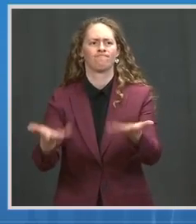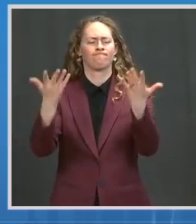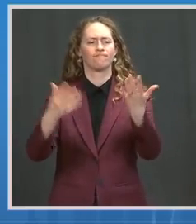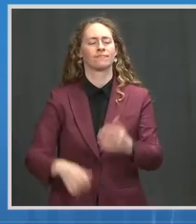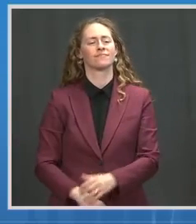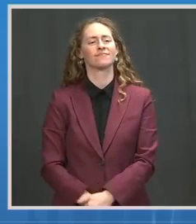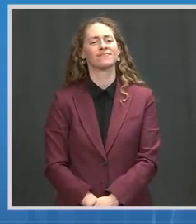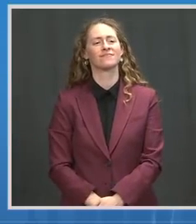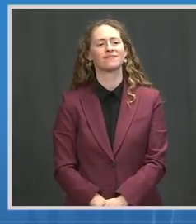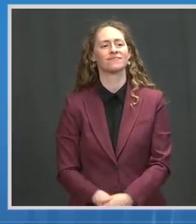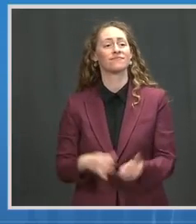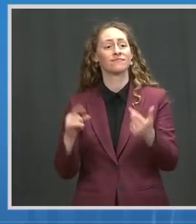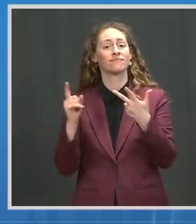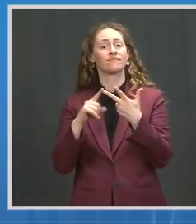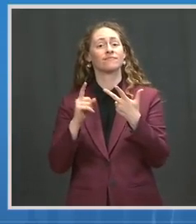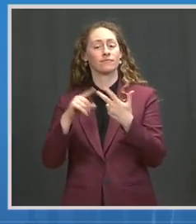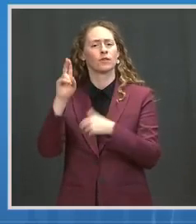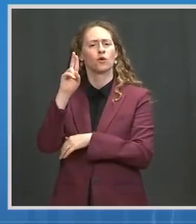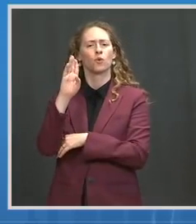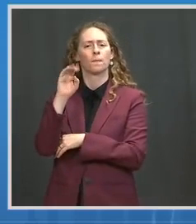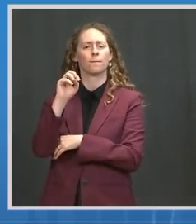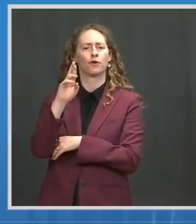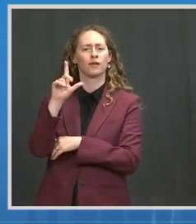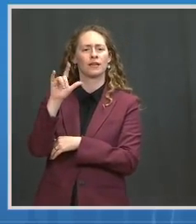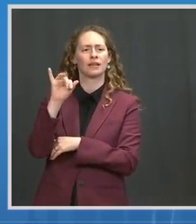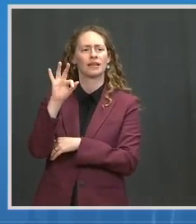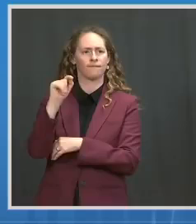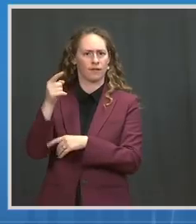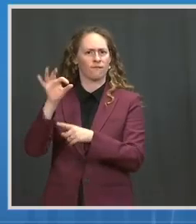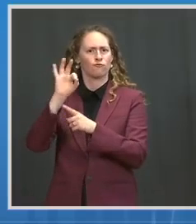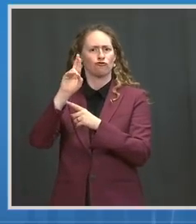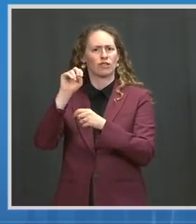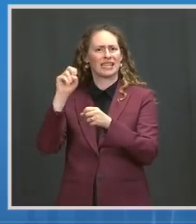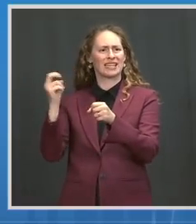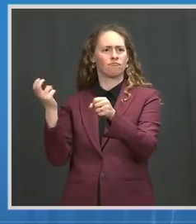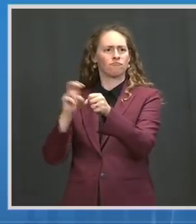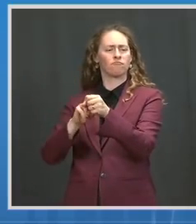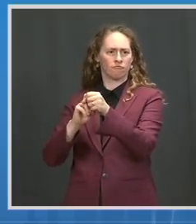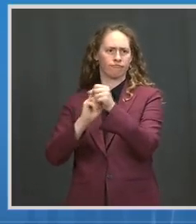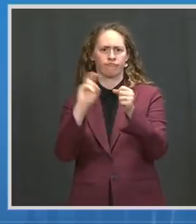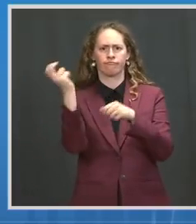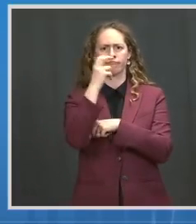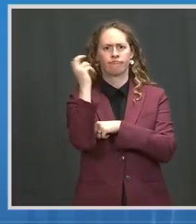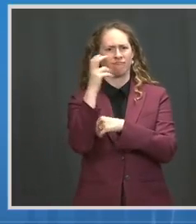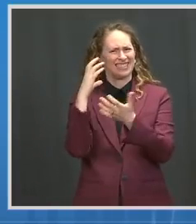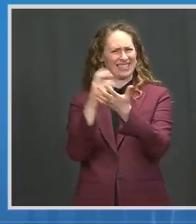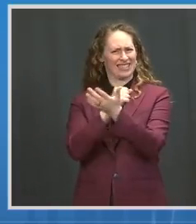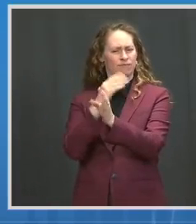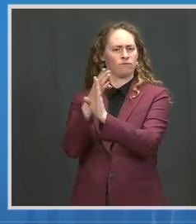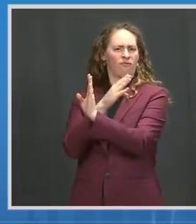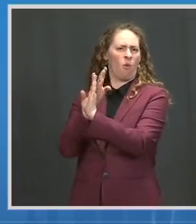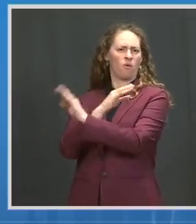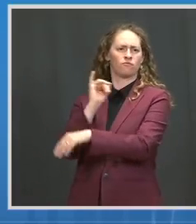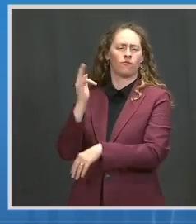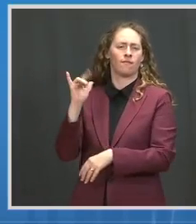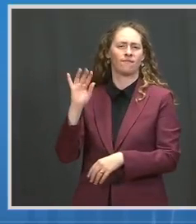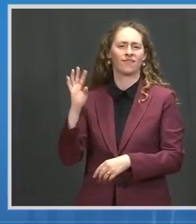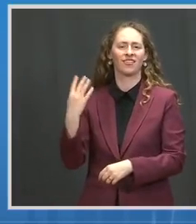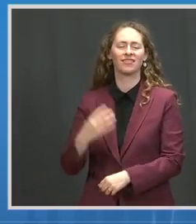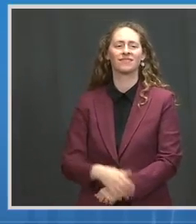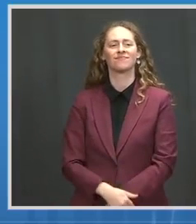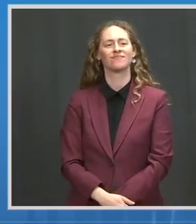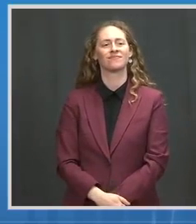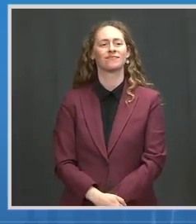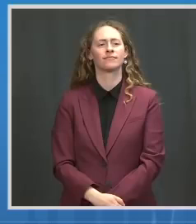rides to vaccination sites through July 4th. And just today, the Department of Transportation announced that more